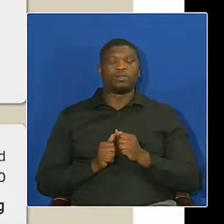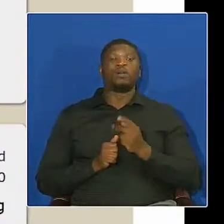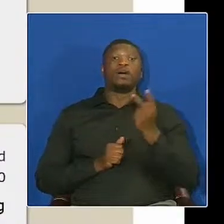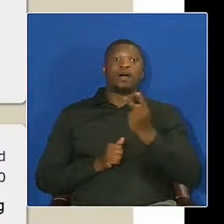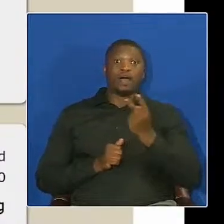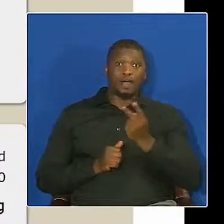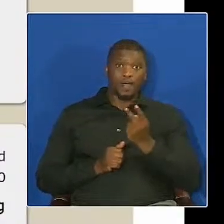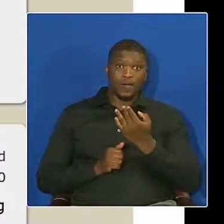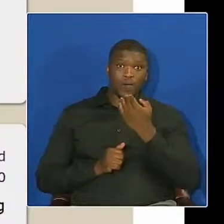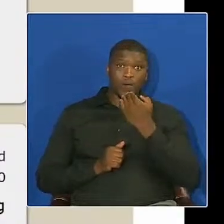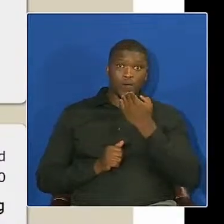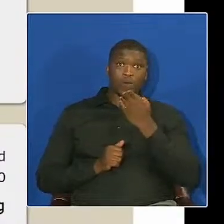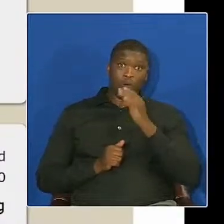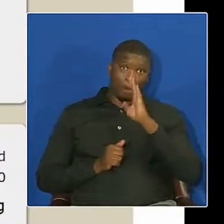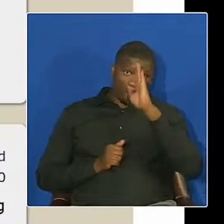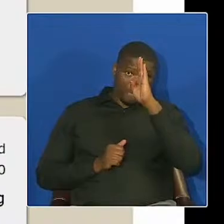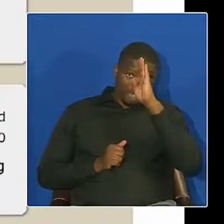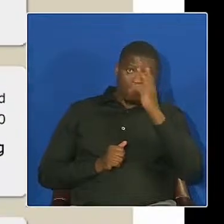Brown Mokgotsi